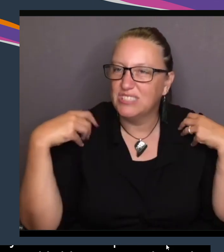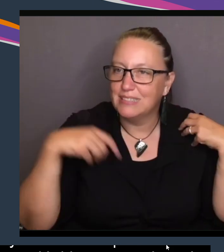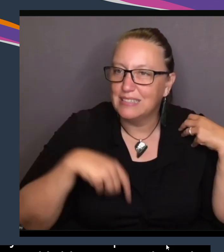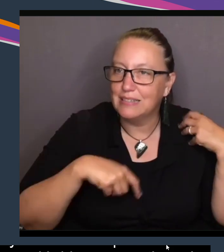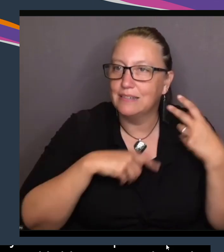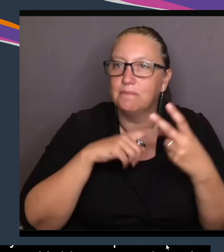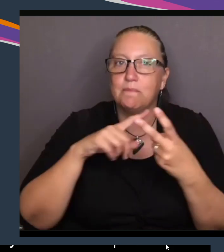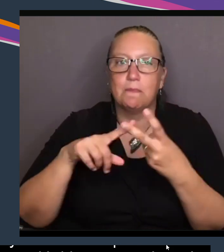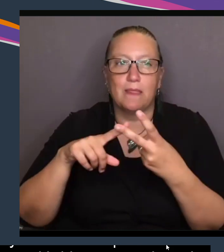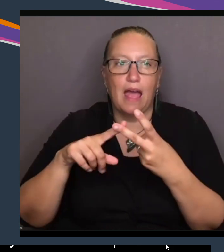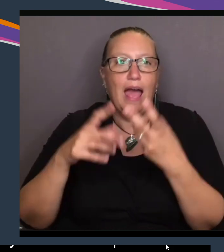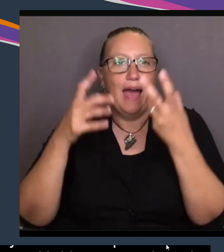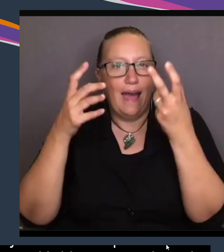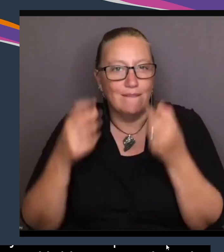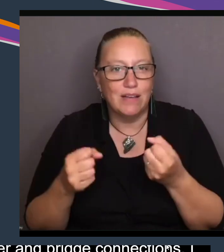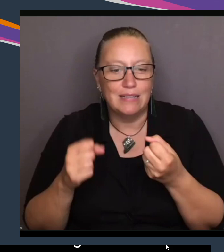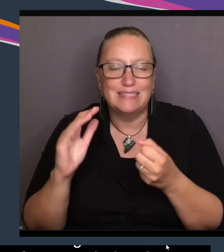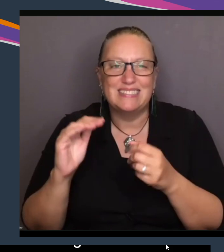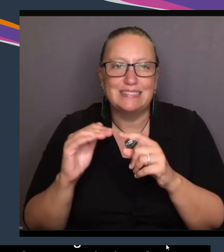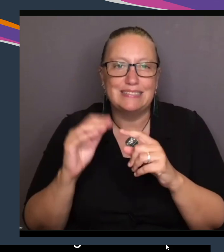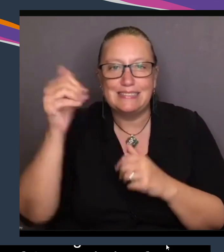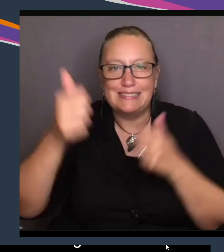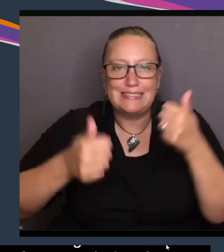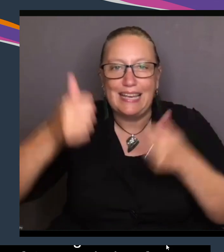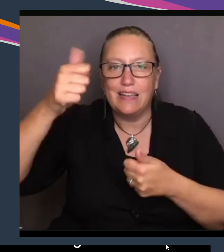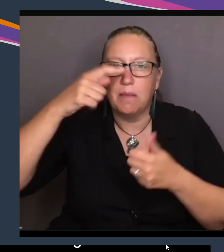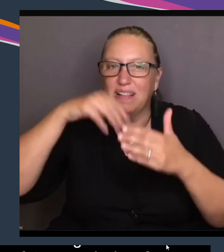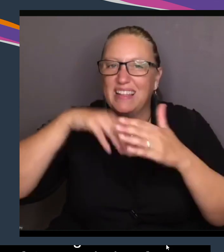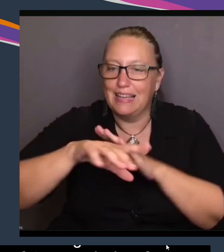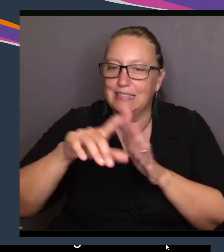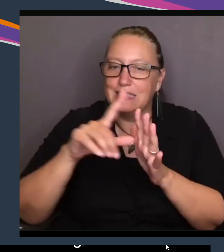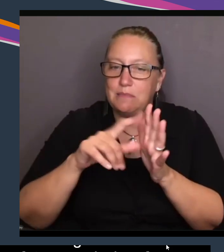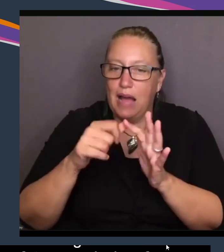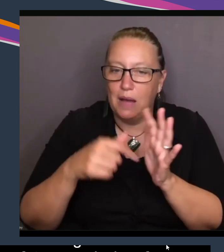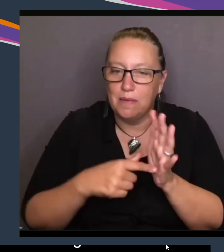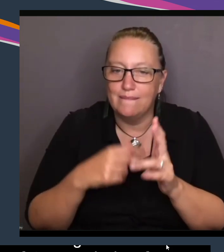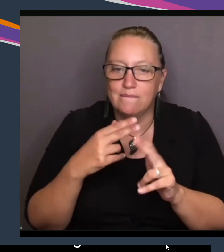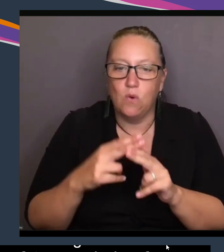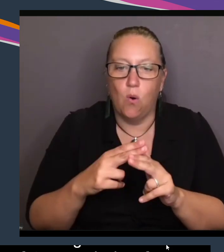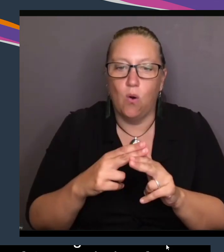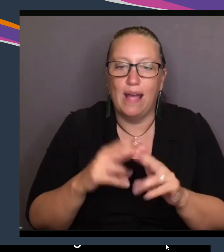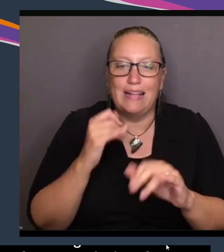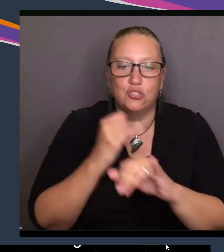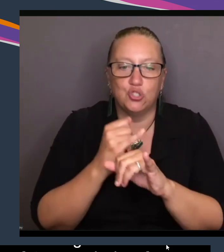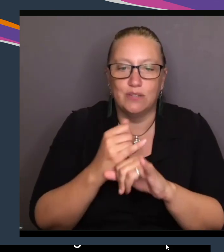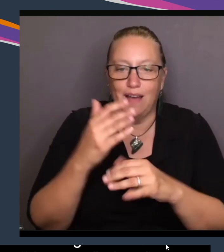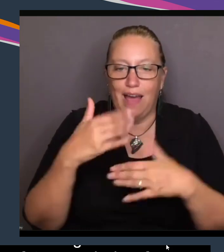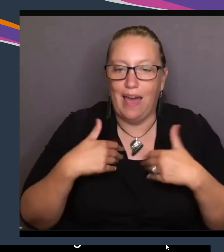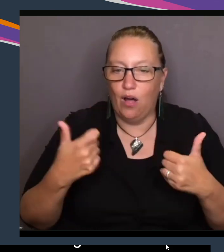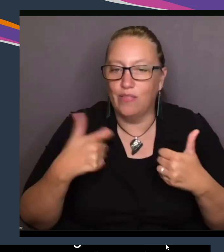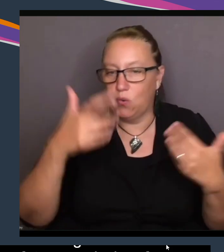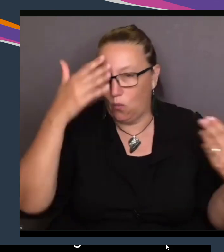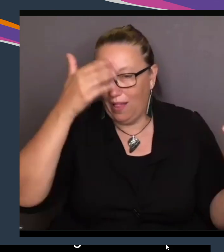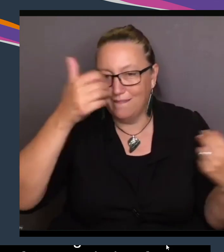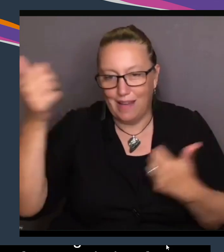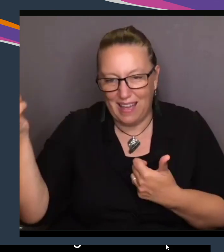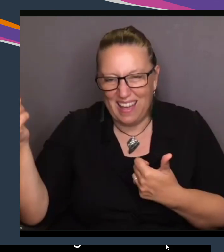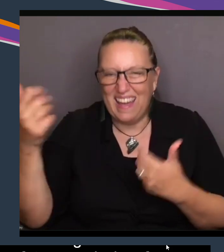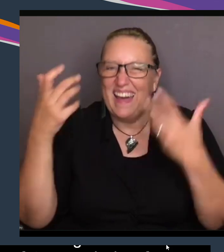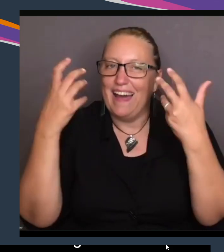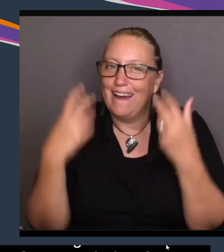people within the department. We want to broker those connections so that you can have direct relationships